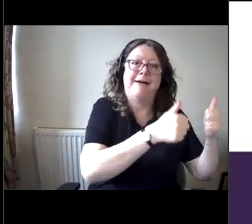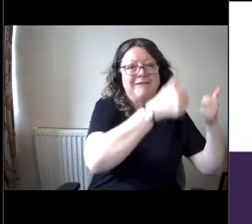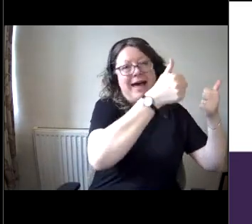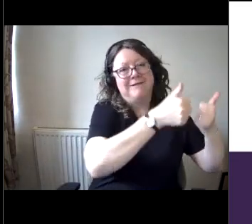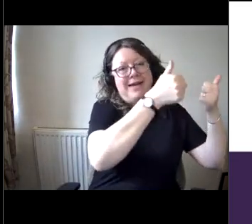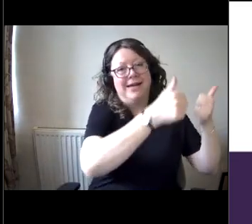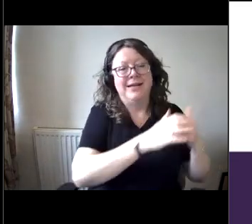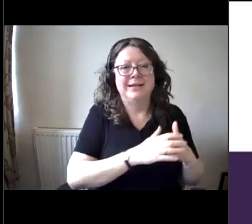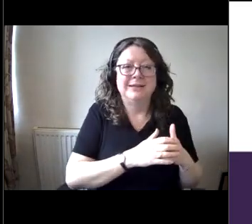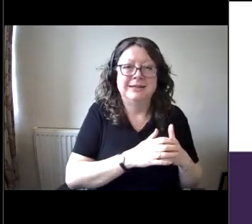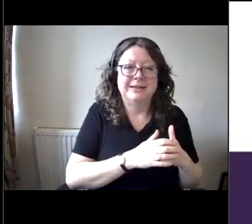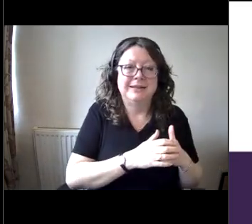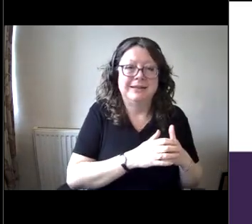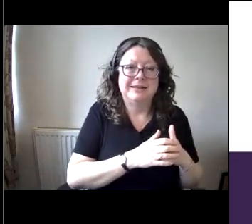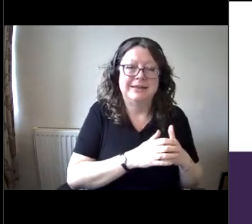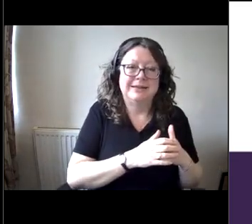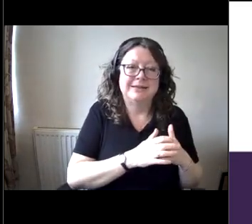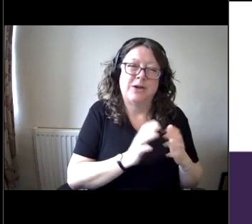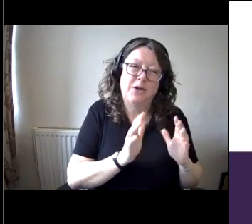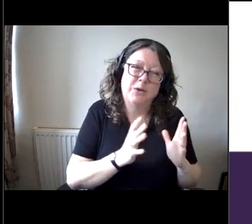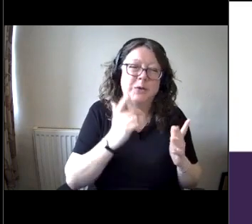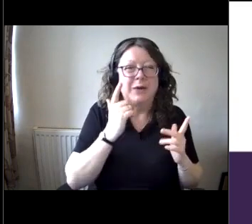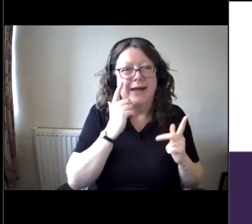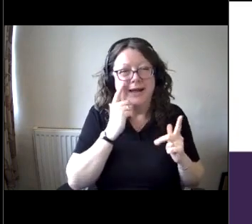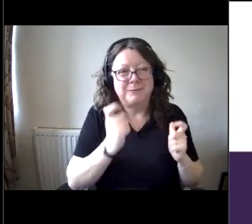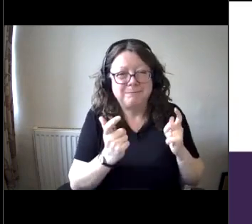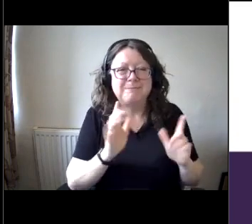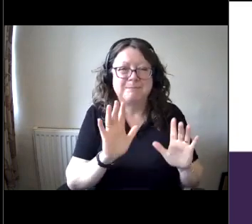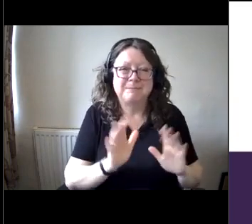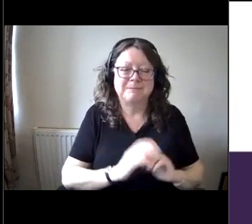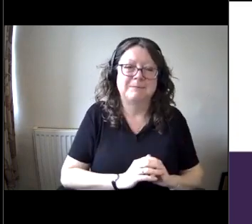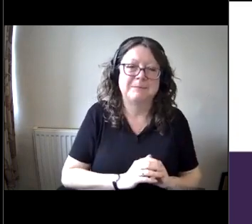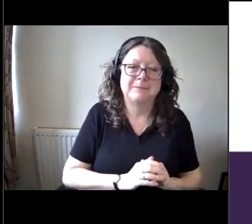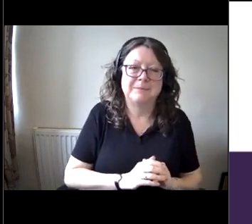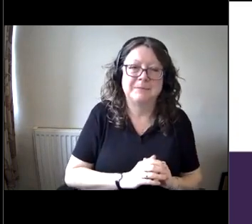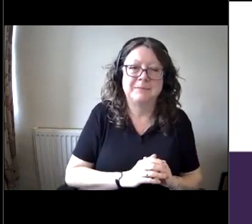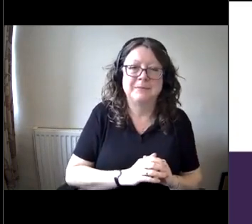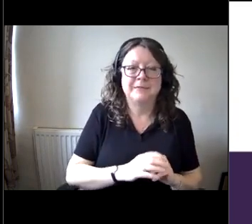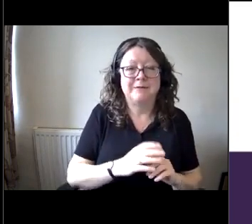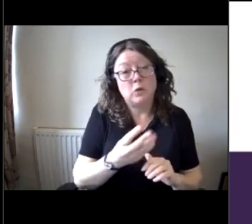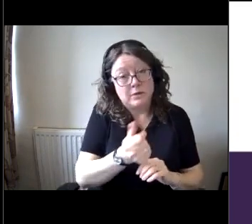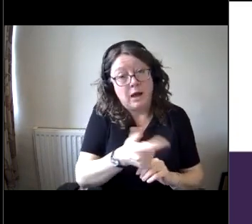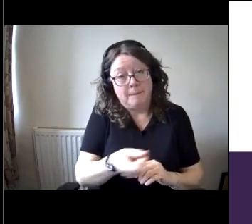being a problem, not being an issue. It can feel that, well, actually for